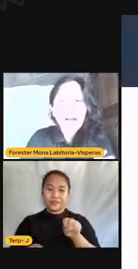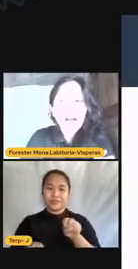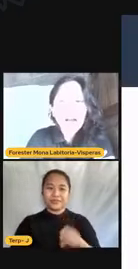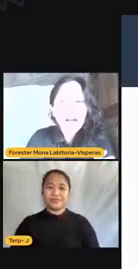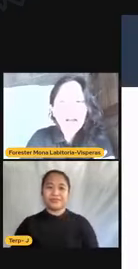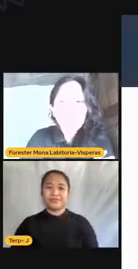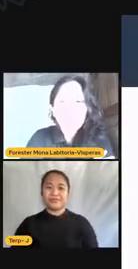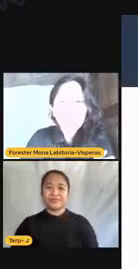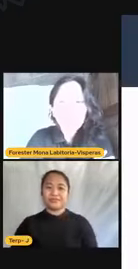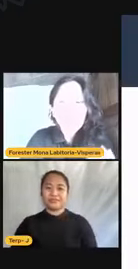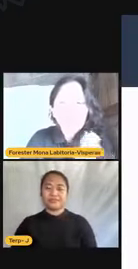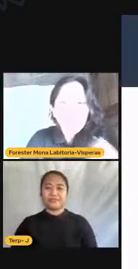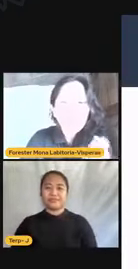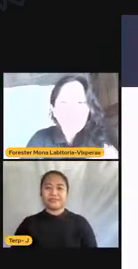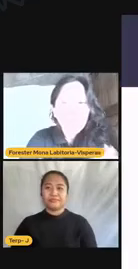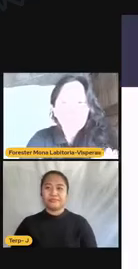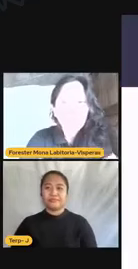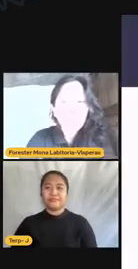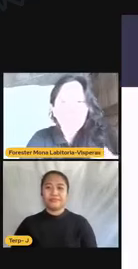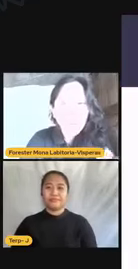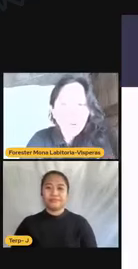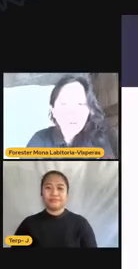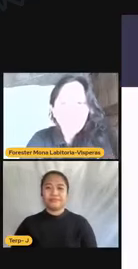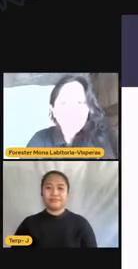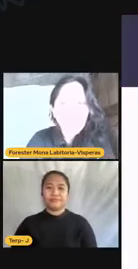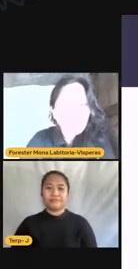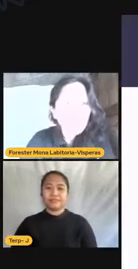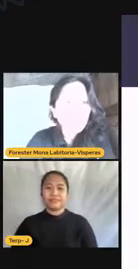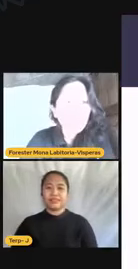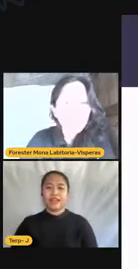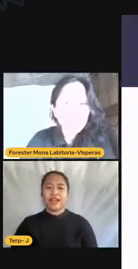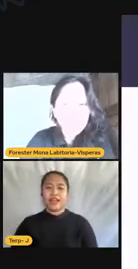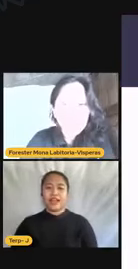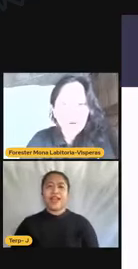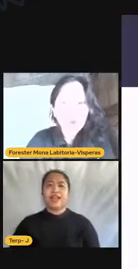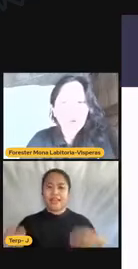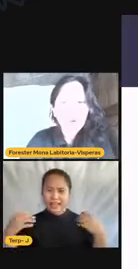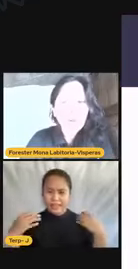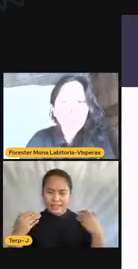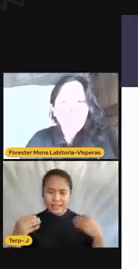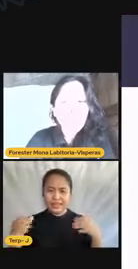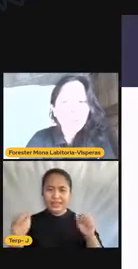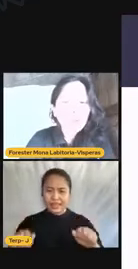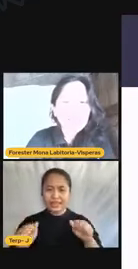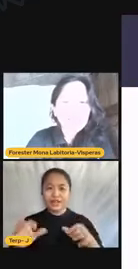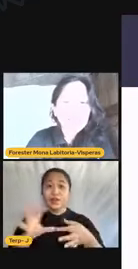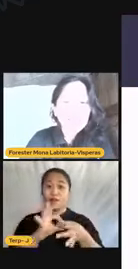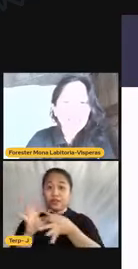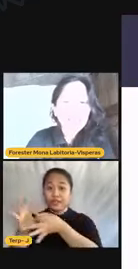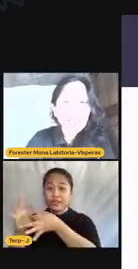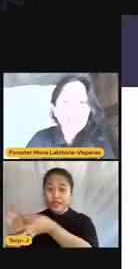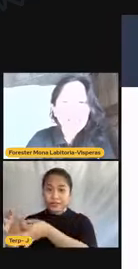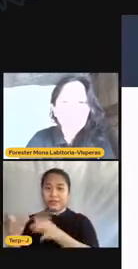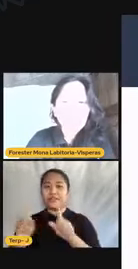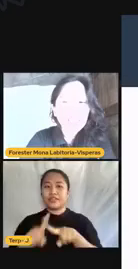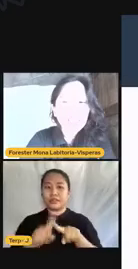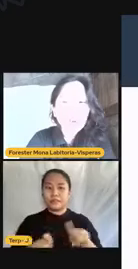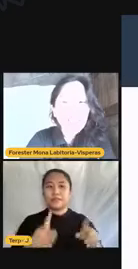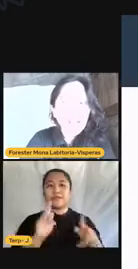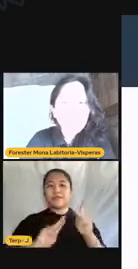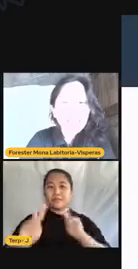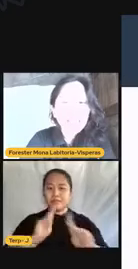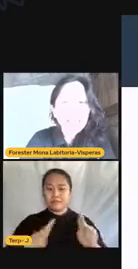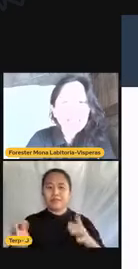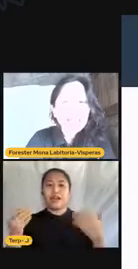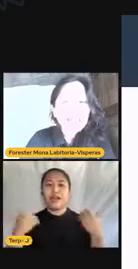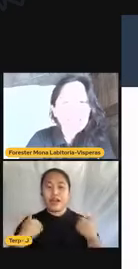yun. We can network with mayors, counselors, and PDAW. May memo po recently yung DILG